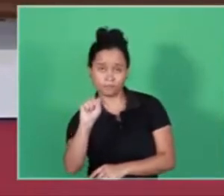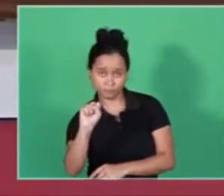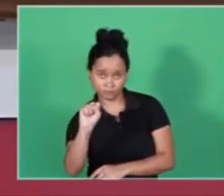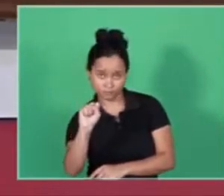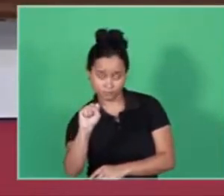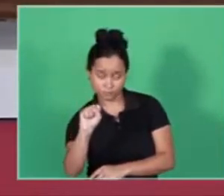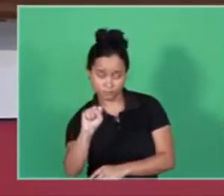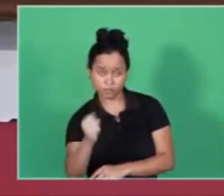it will